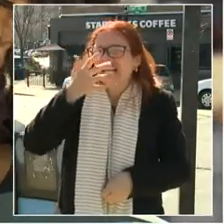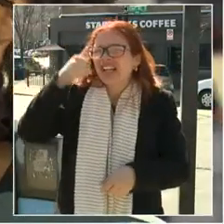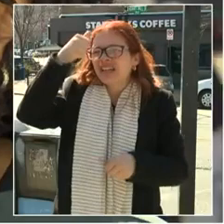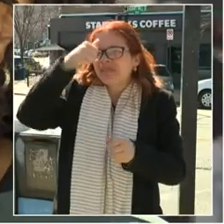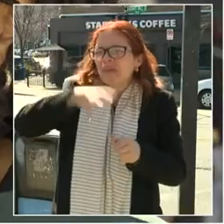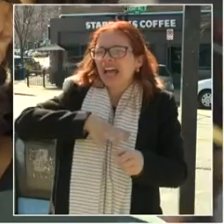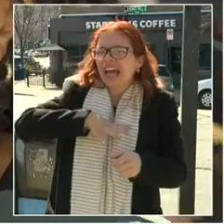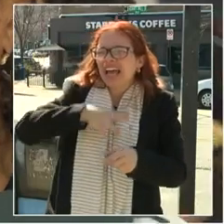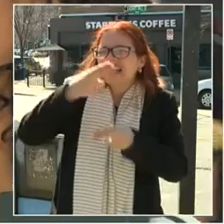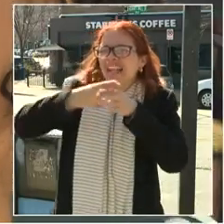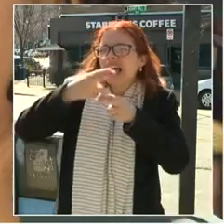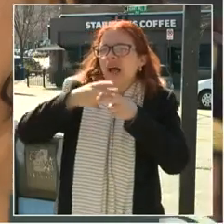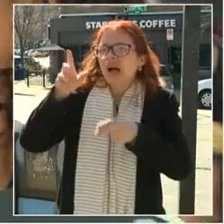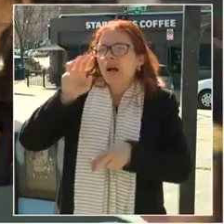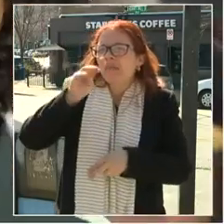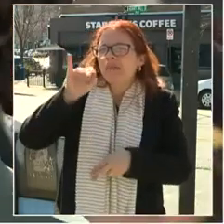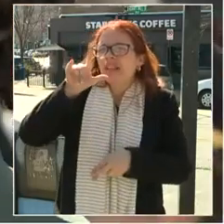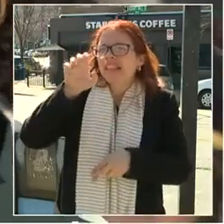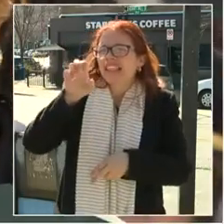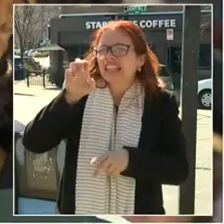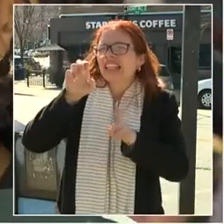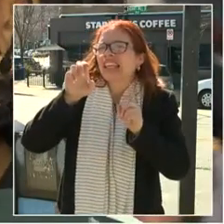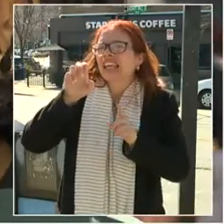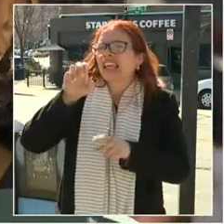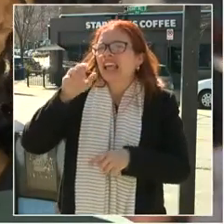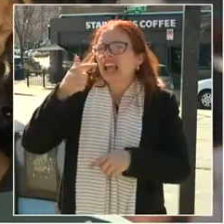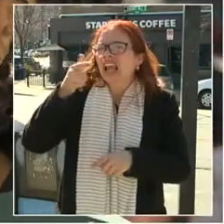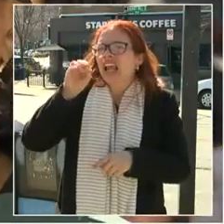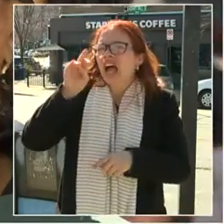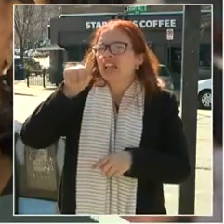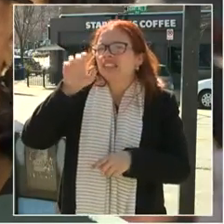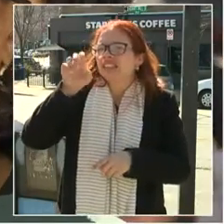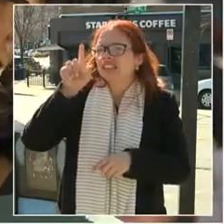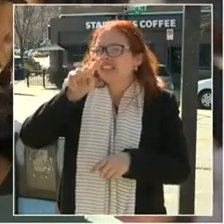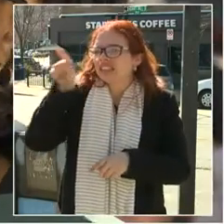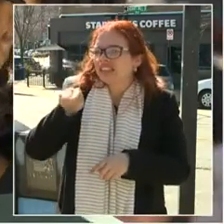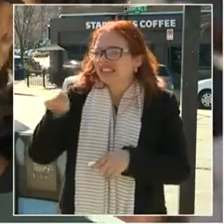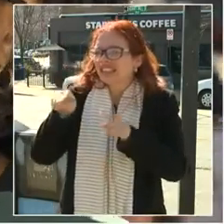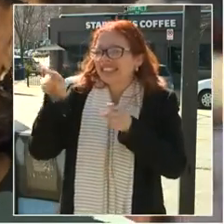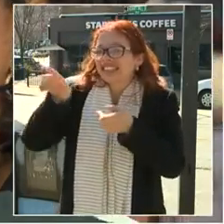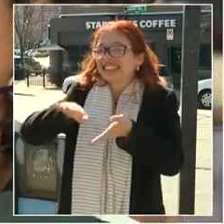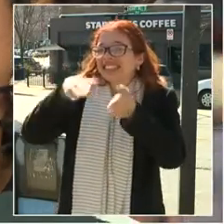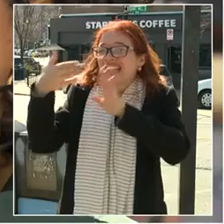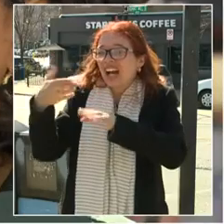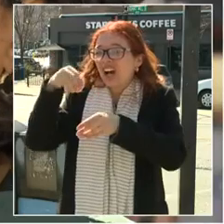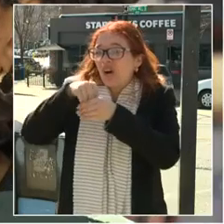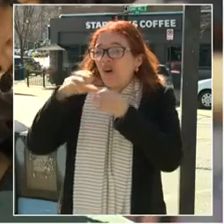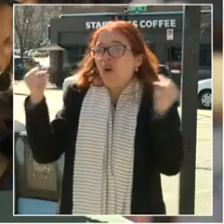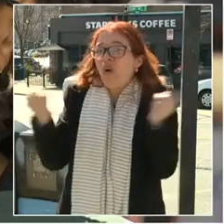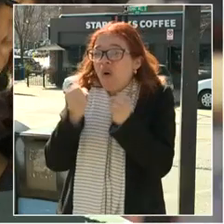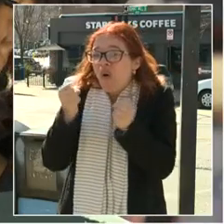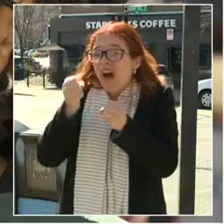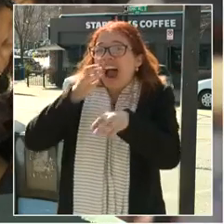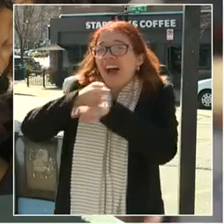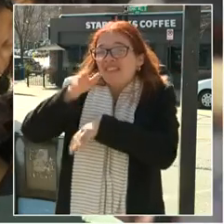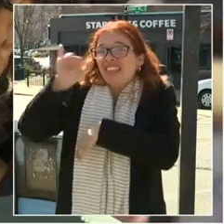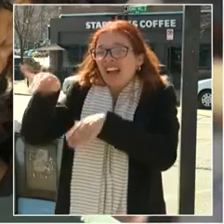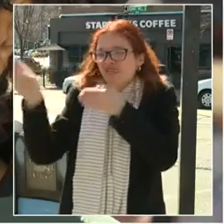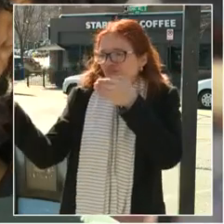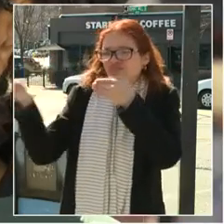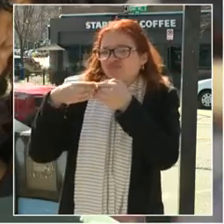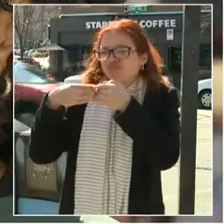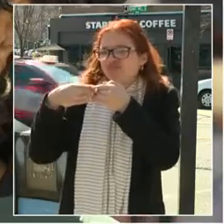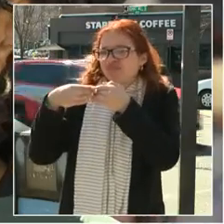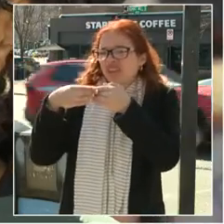8 days in the cold after that plaza was closed off. A lot of people here, the community